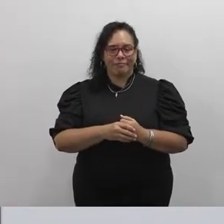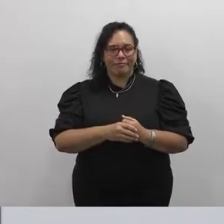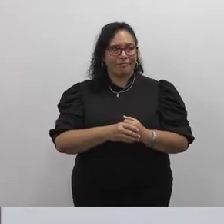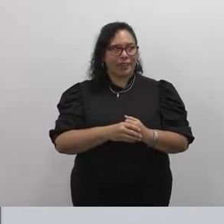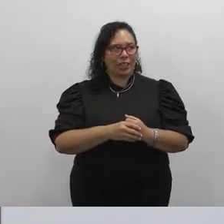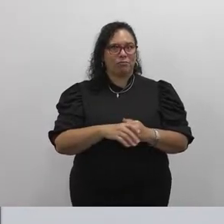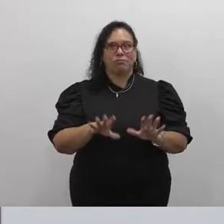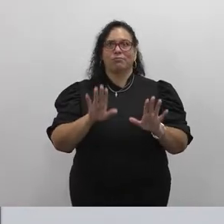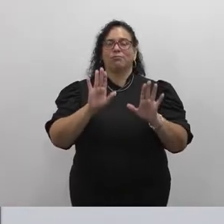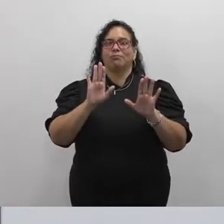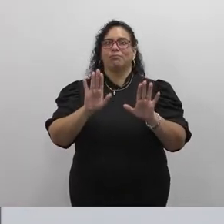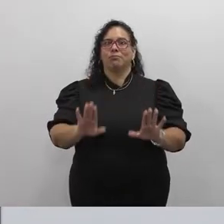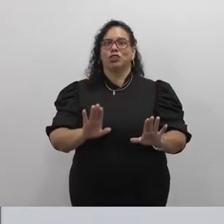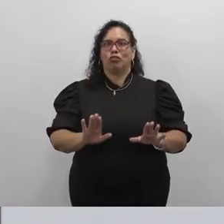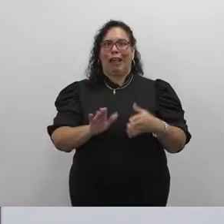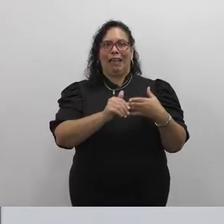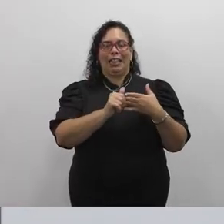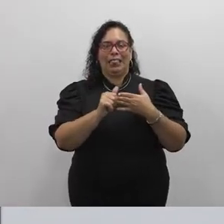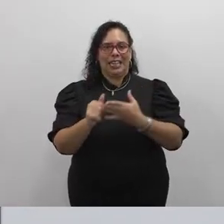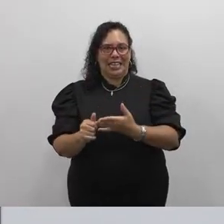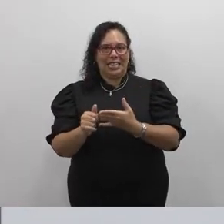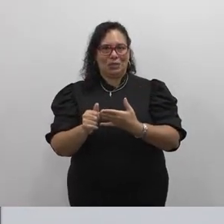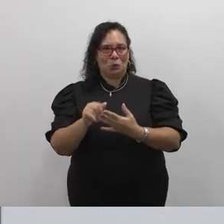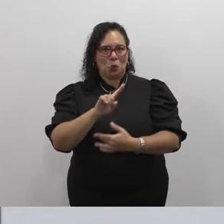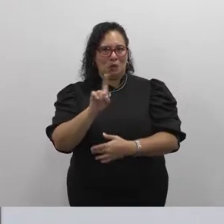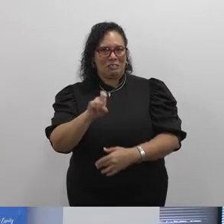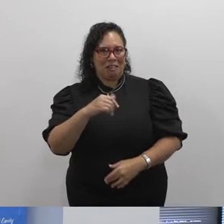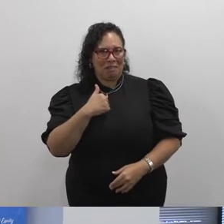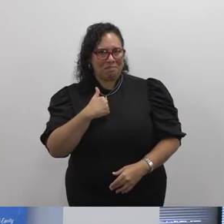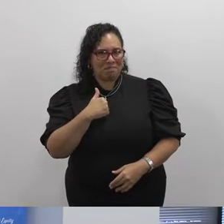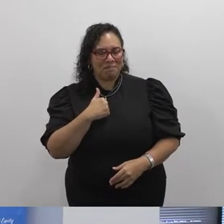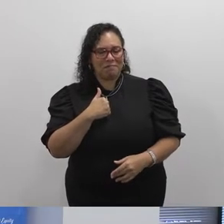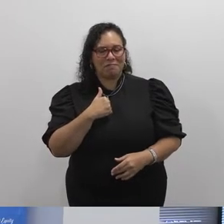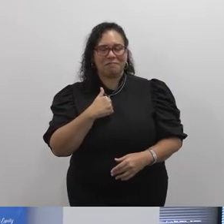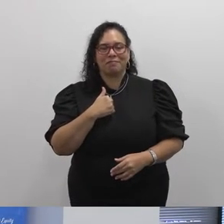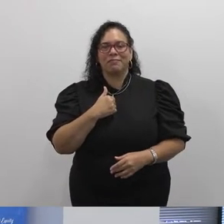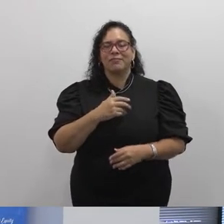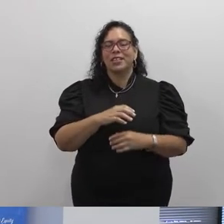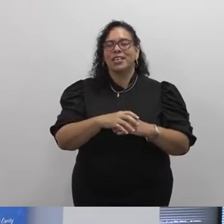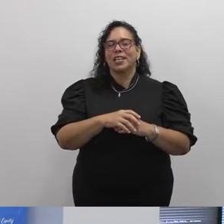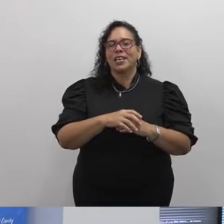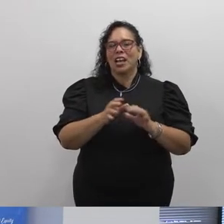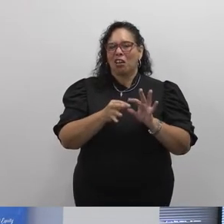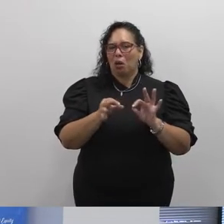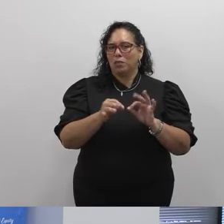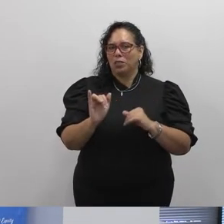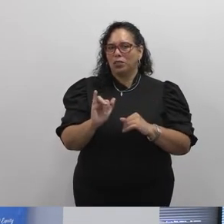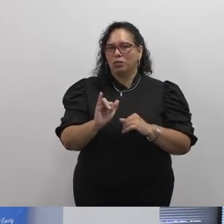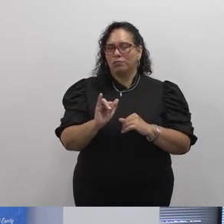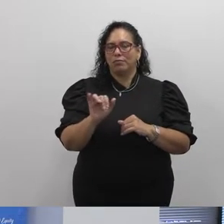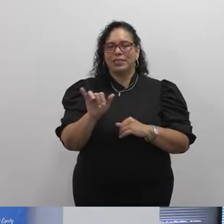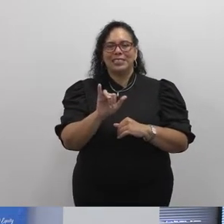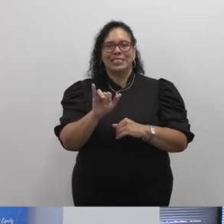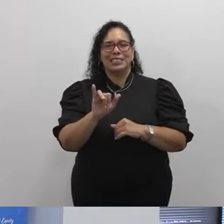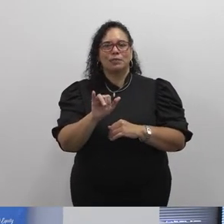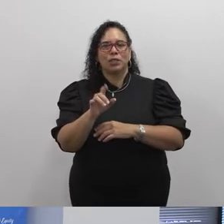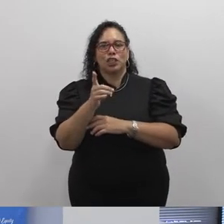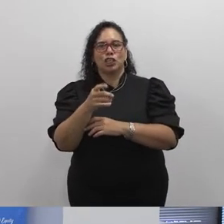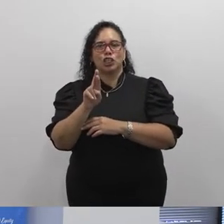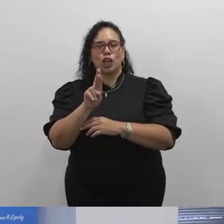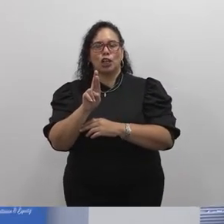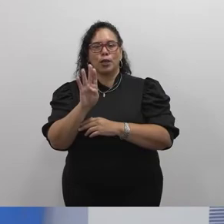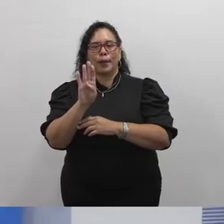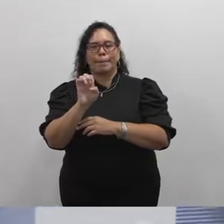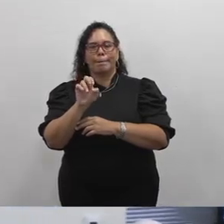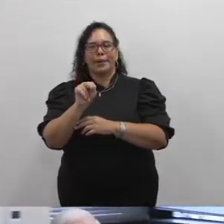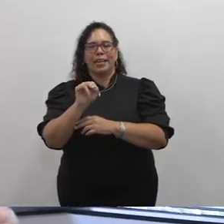That's a great segue or lead into the question and comment that I had that is similar to Dr. Benitez's, and you talk about this